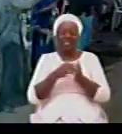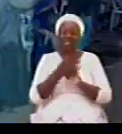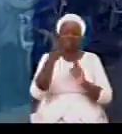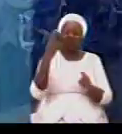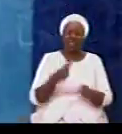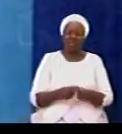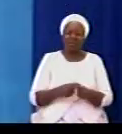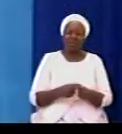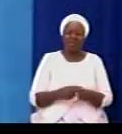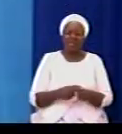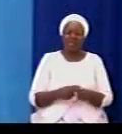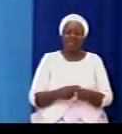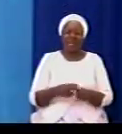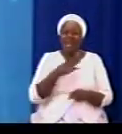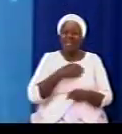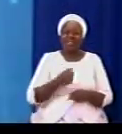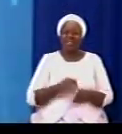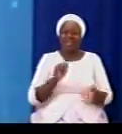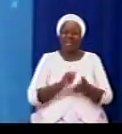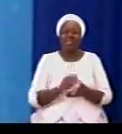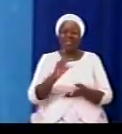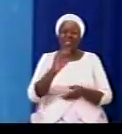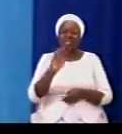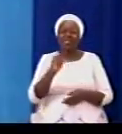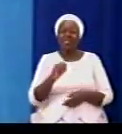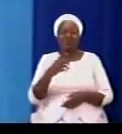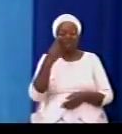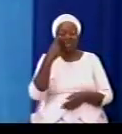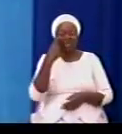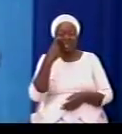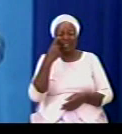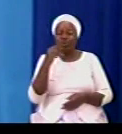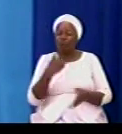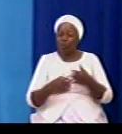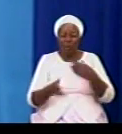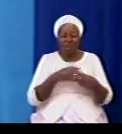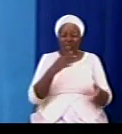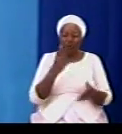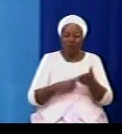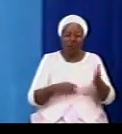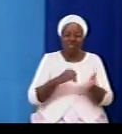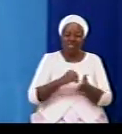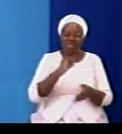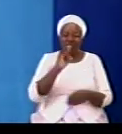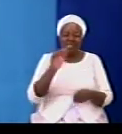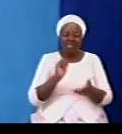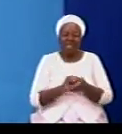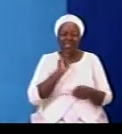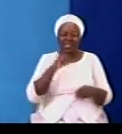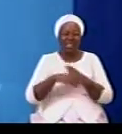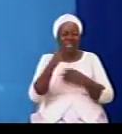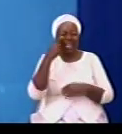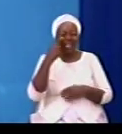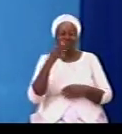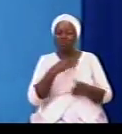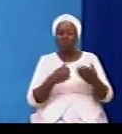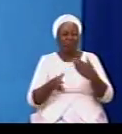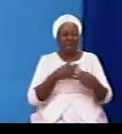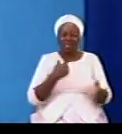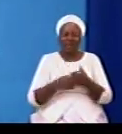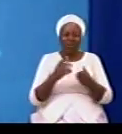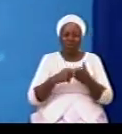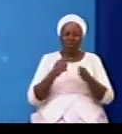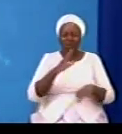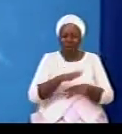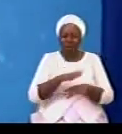cataract, the chroma, whatever it is, or it's at the back of the eye, the retina, I'm asking, Lord, you know where the problems